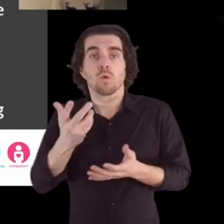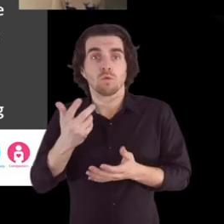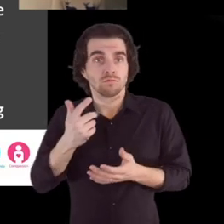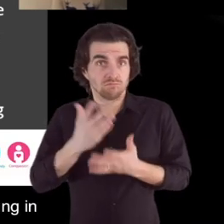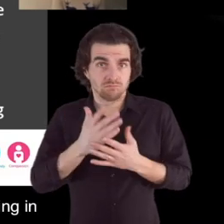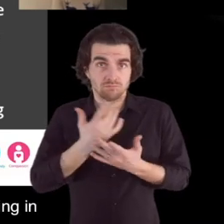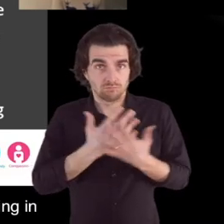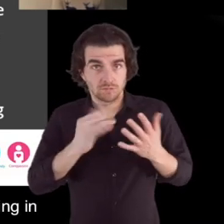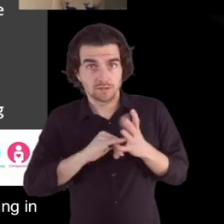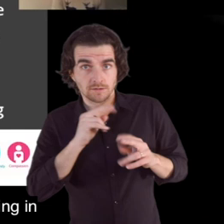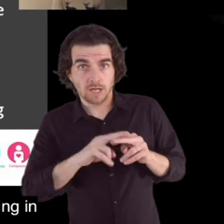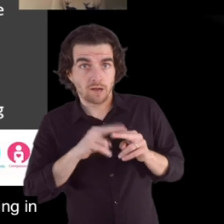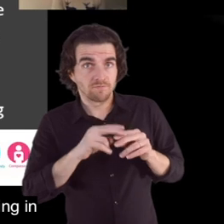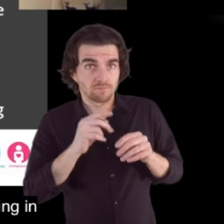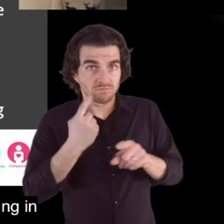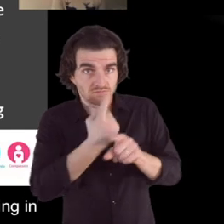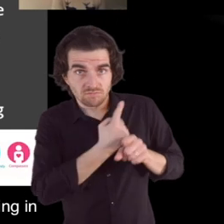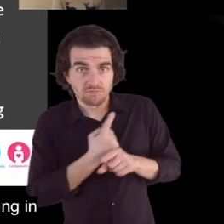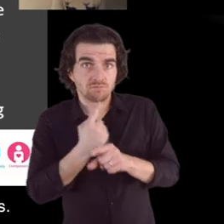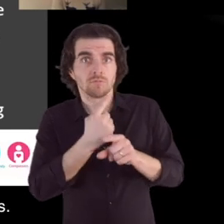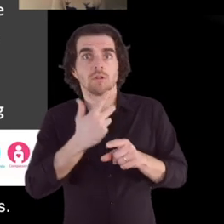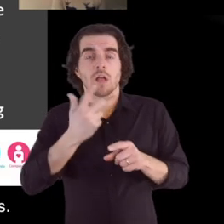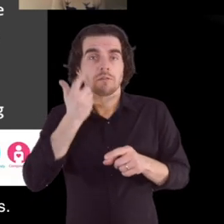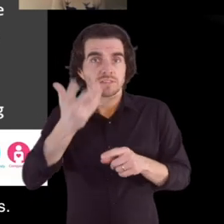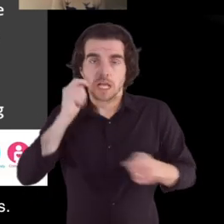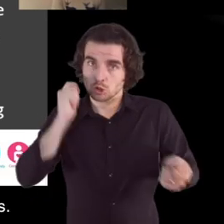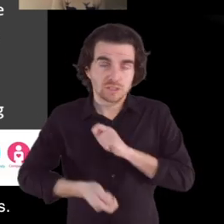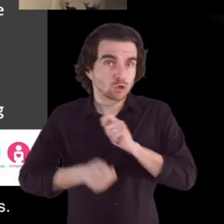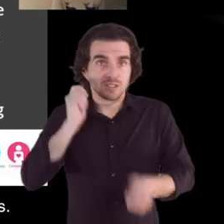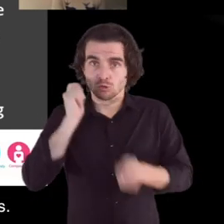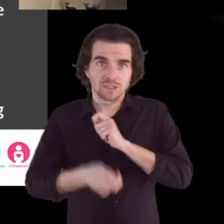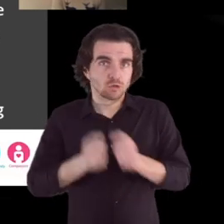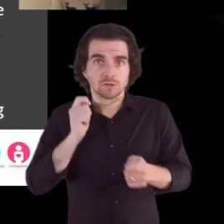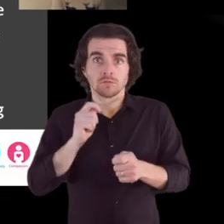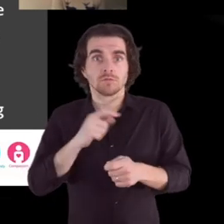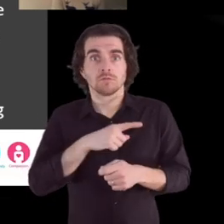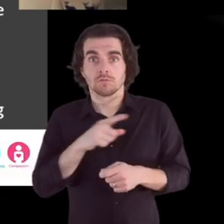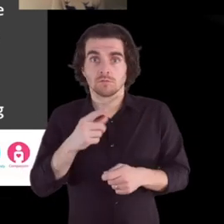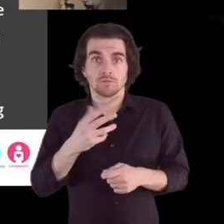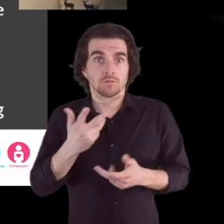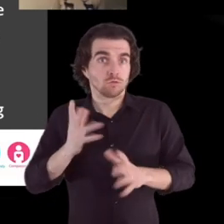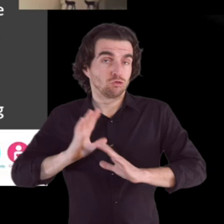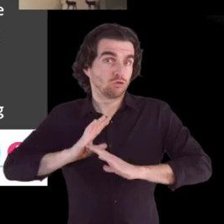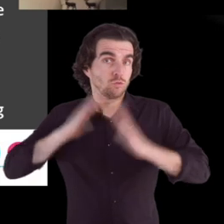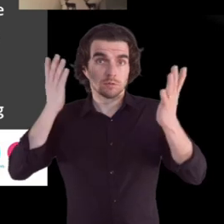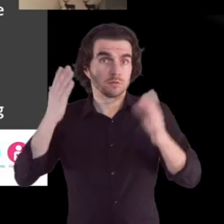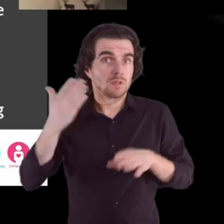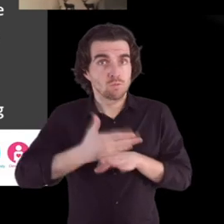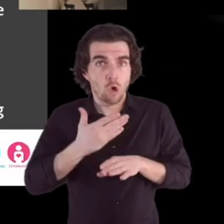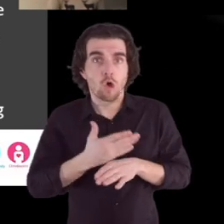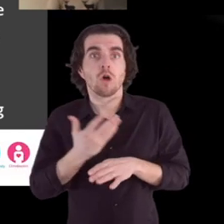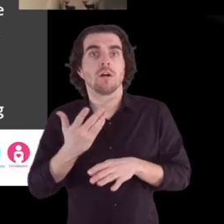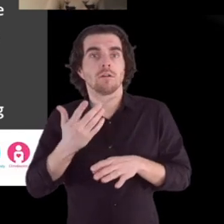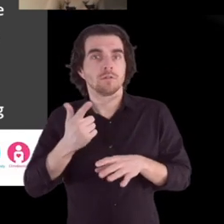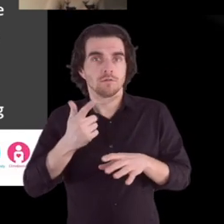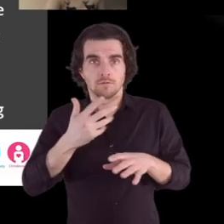I got from a number of staff was memos coming in and changing almost on a daily basis, and some staff almost not wanting to not be in work for a day